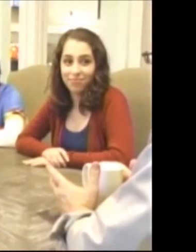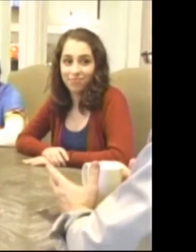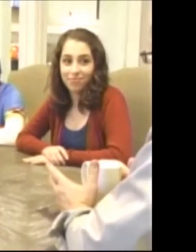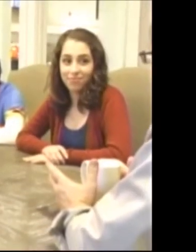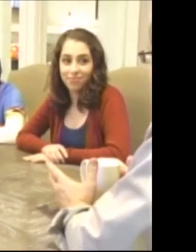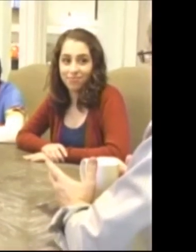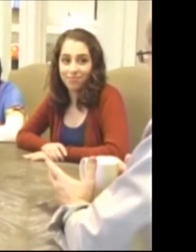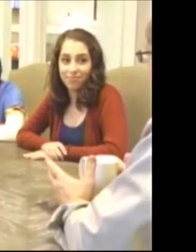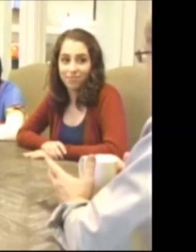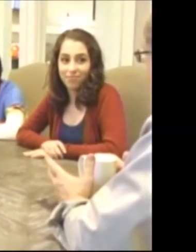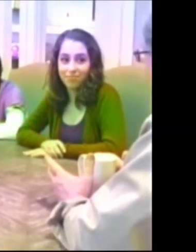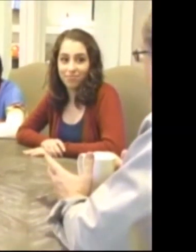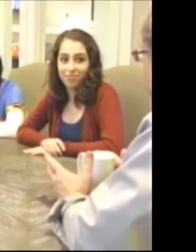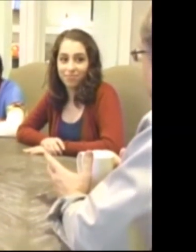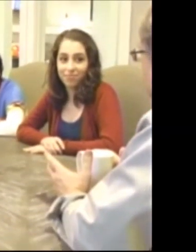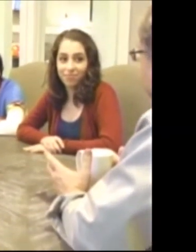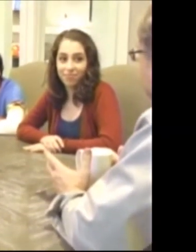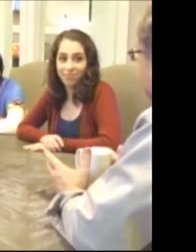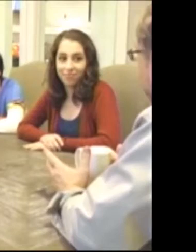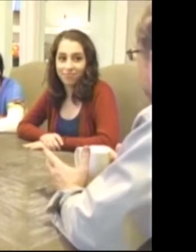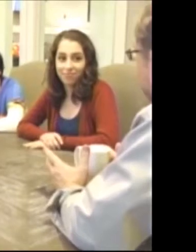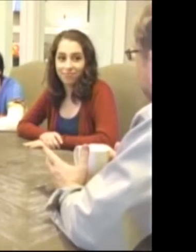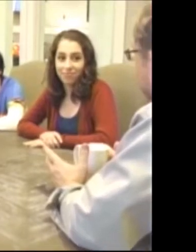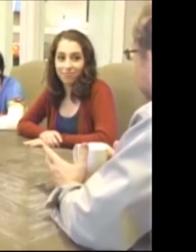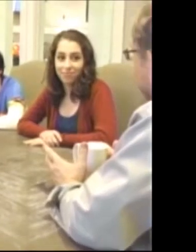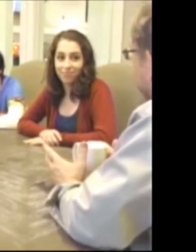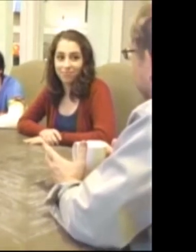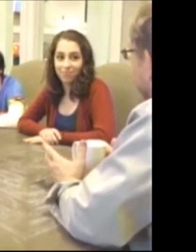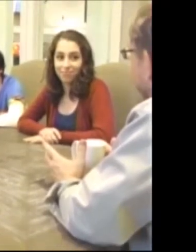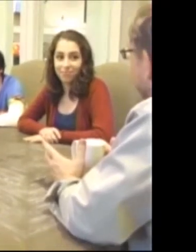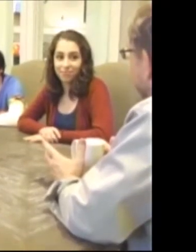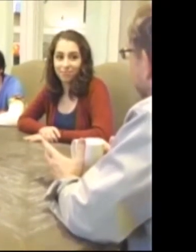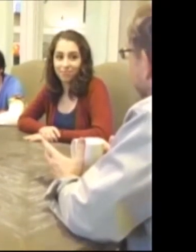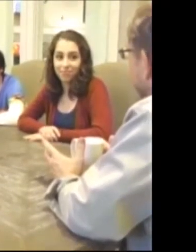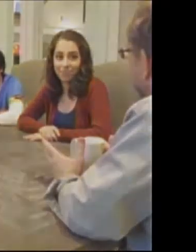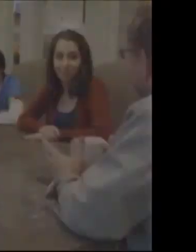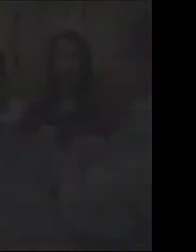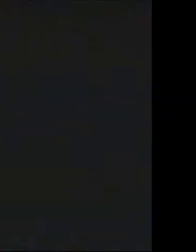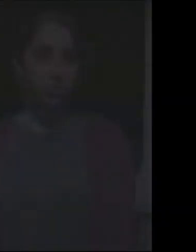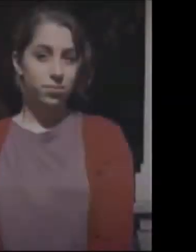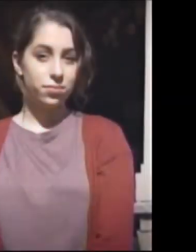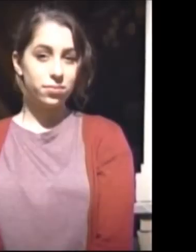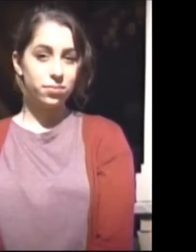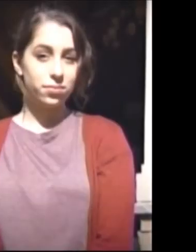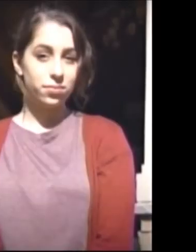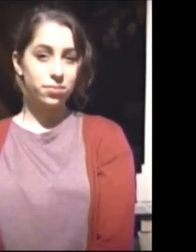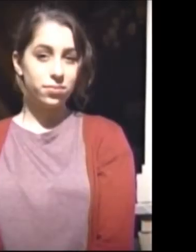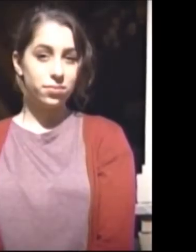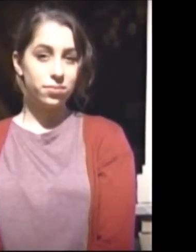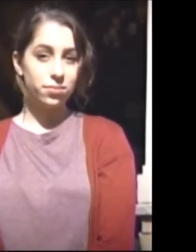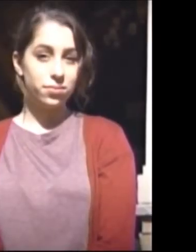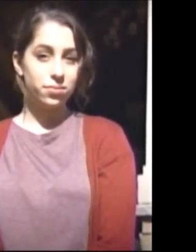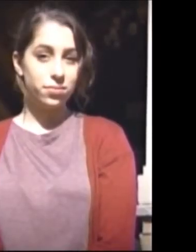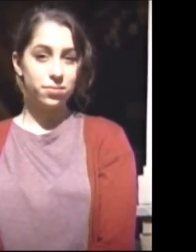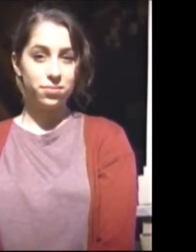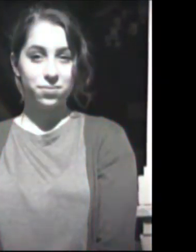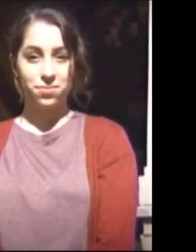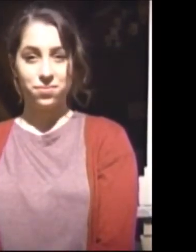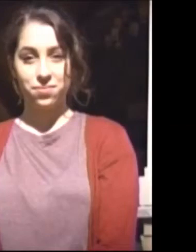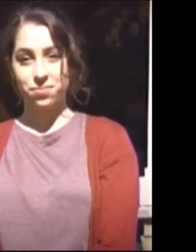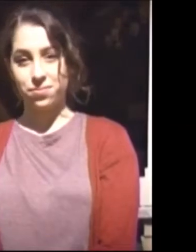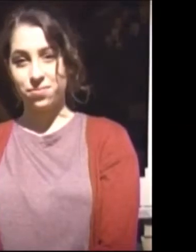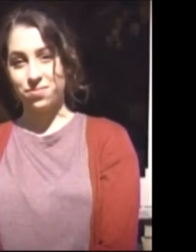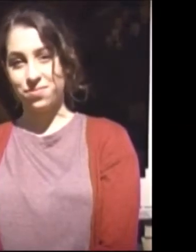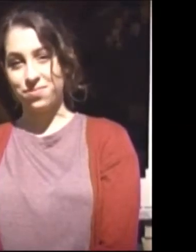Dad, so I asked Mom if she would take me to her Al-Anon meetings or to Alateen. I'm sure glad I did. Is someone's drinking troubling you? You might